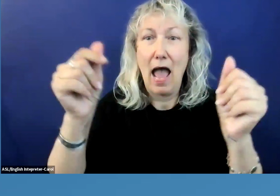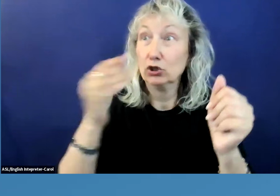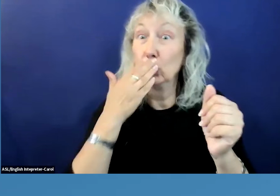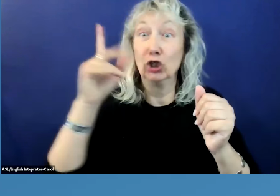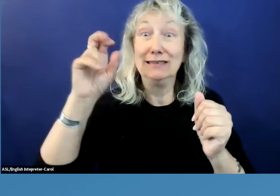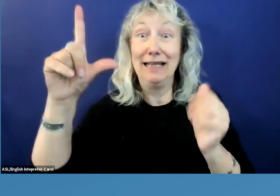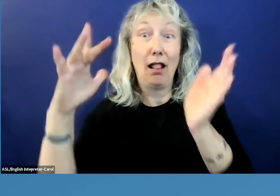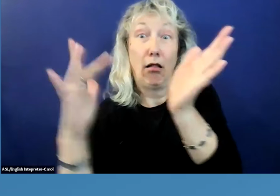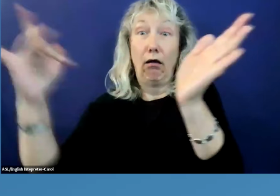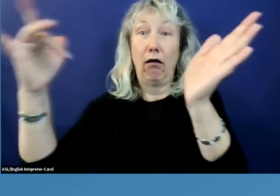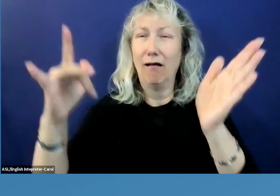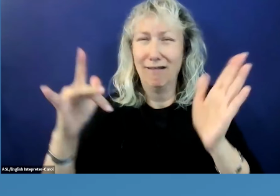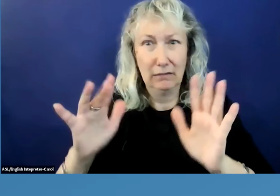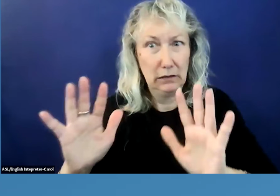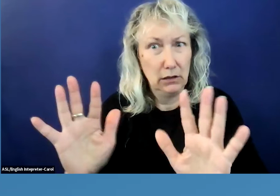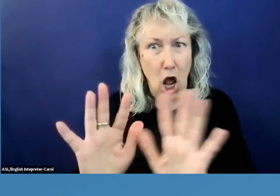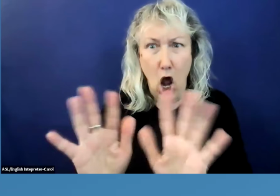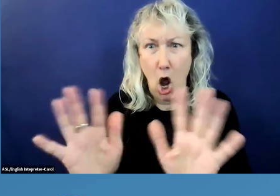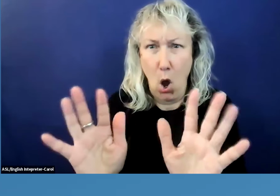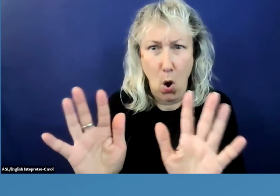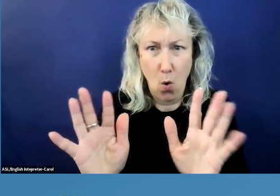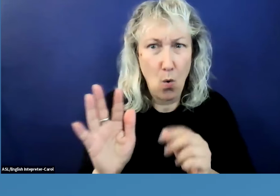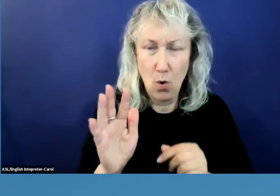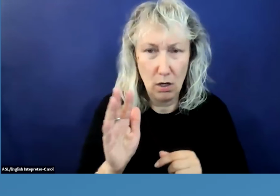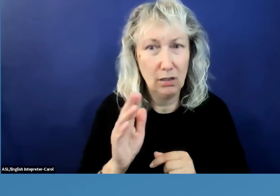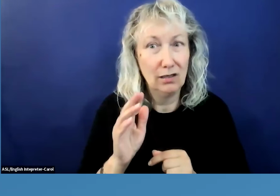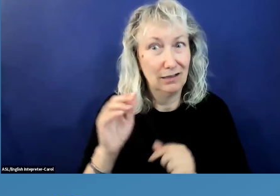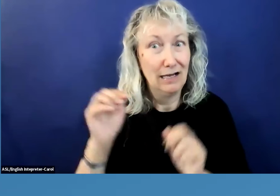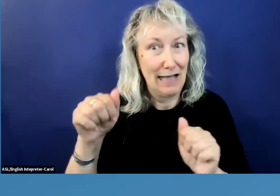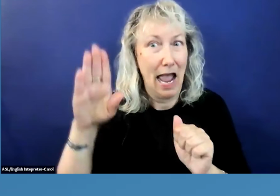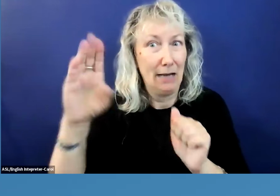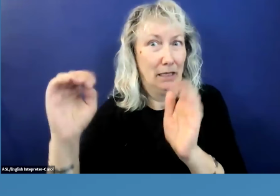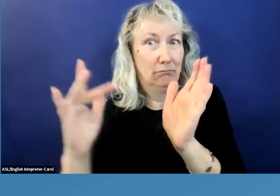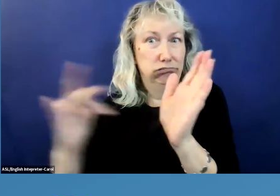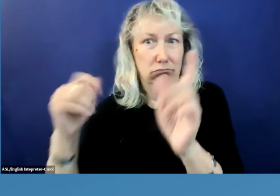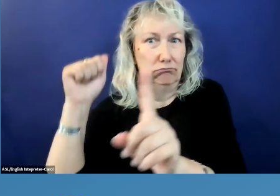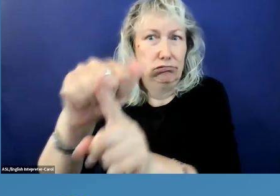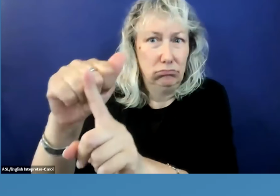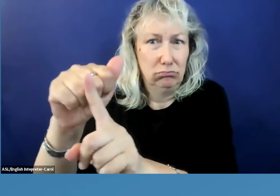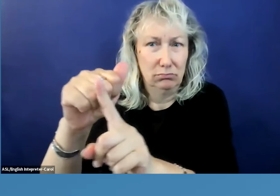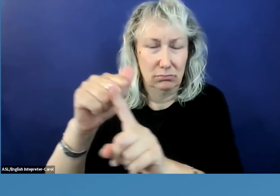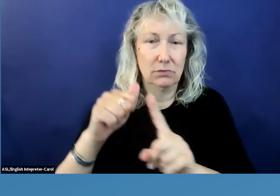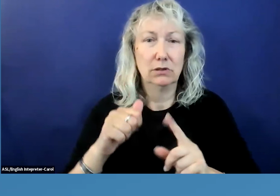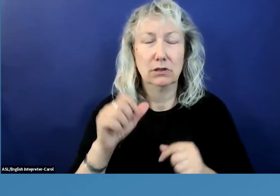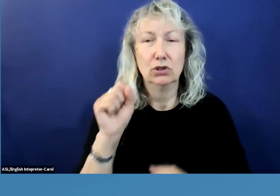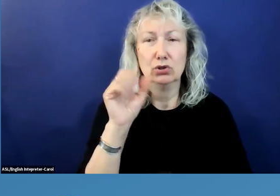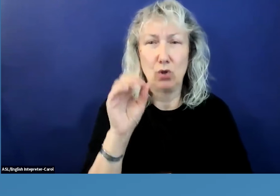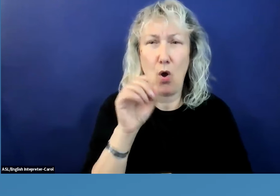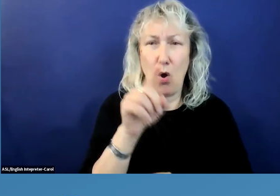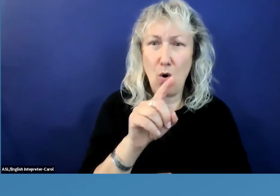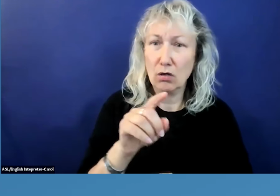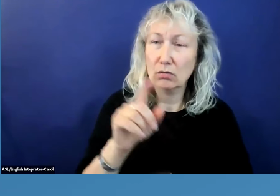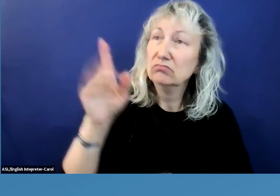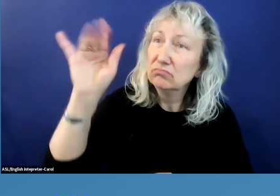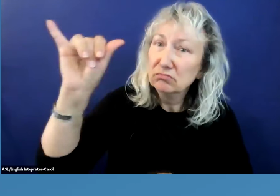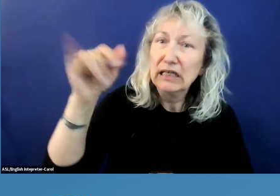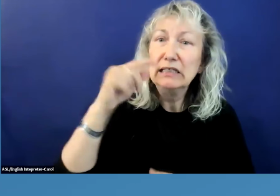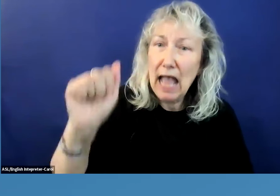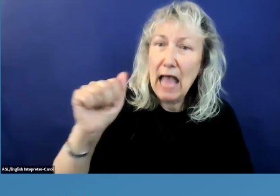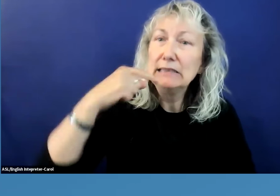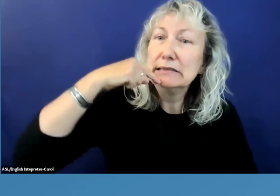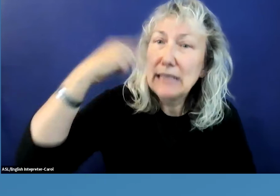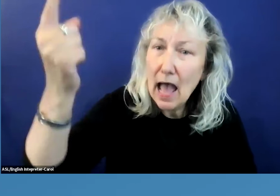deal or to avoid a problem. And you should be able to take the time to sleep on a major